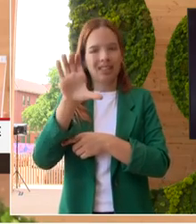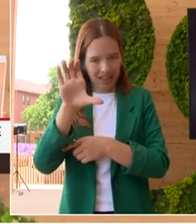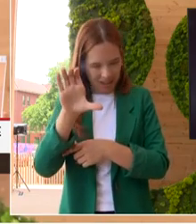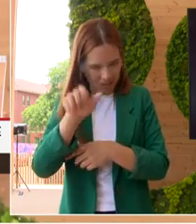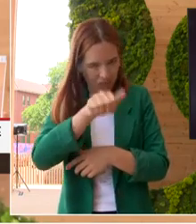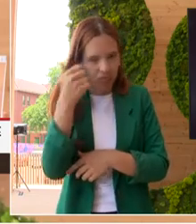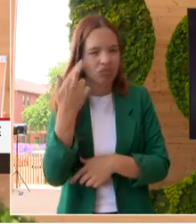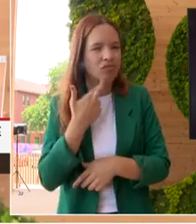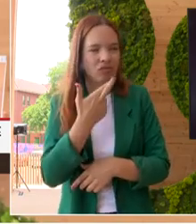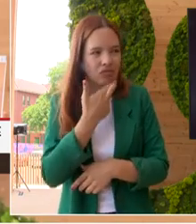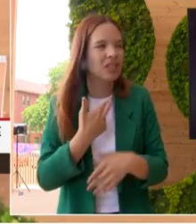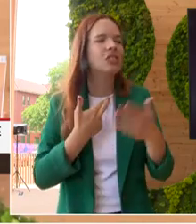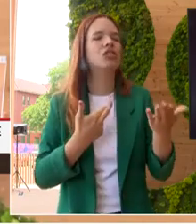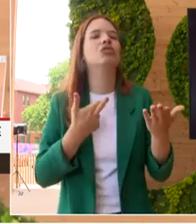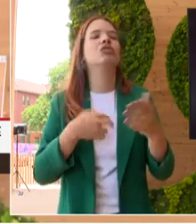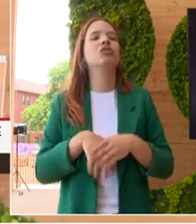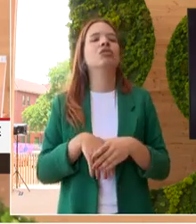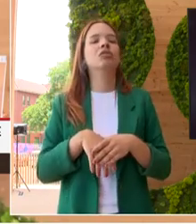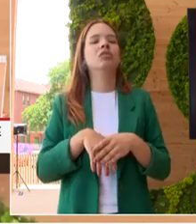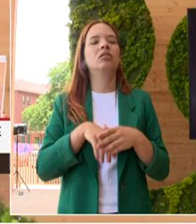Bona Talk Cafe,